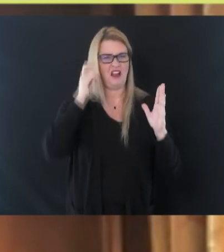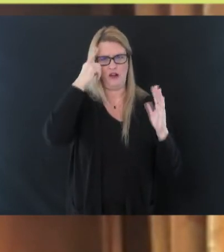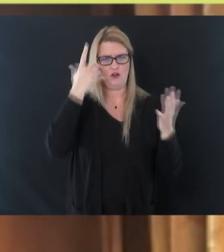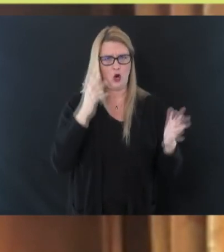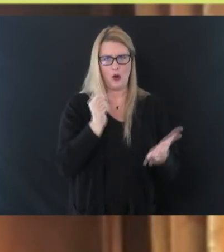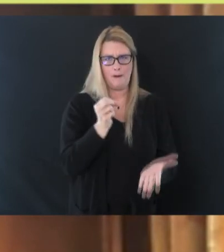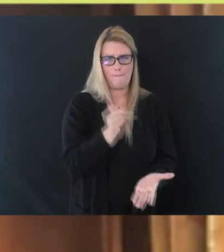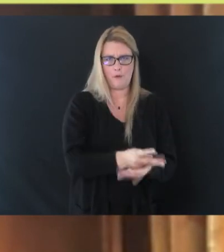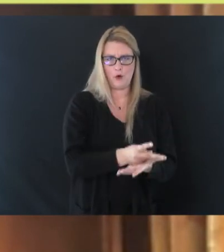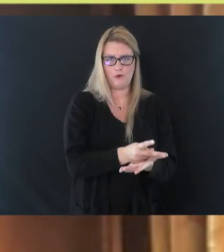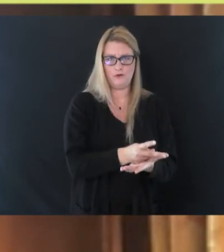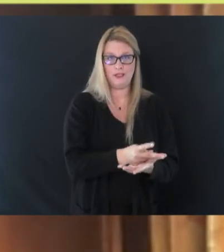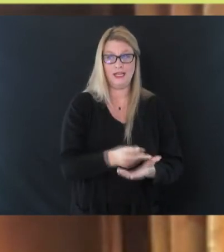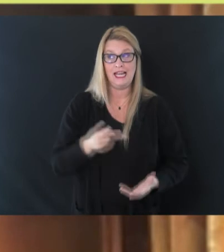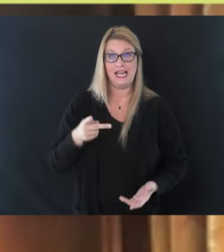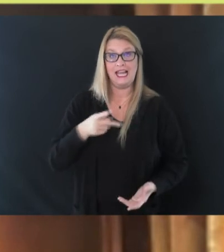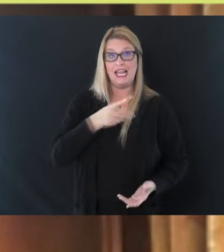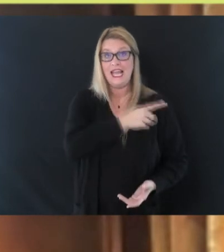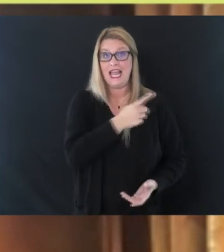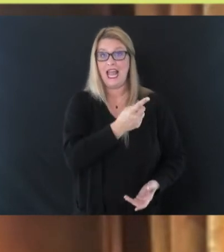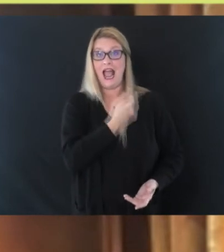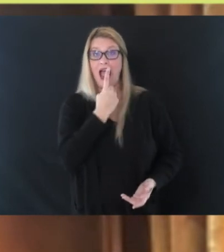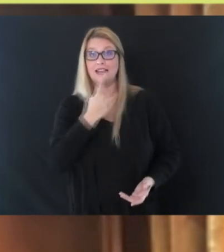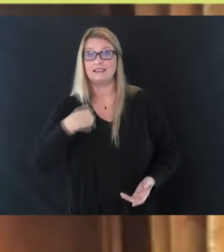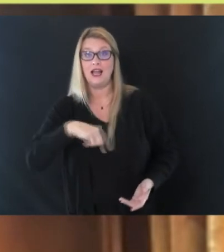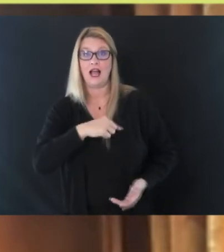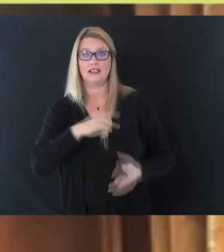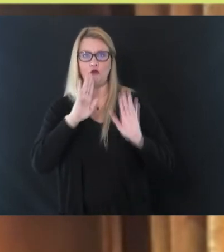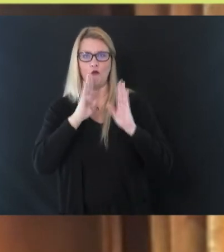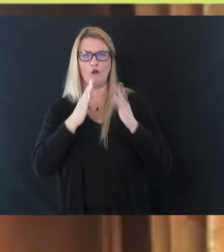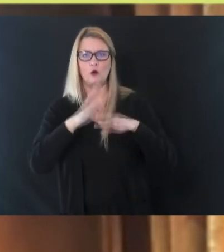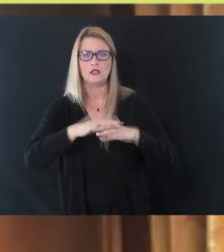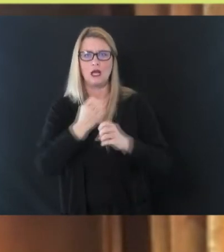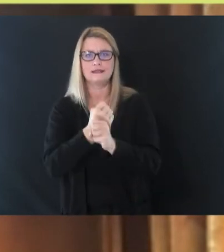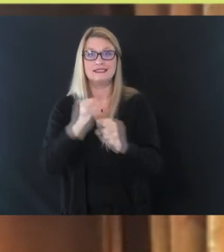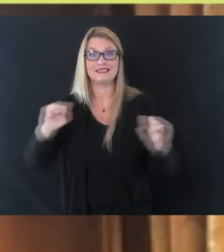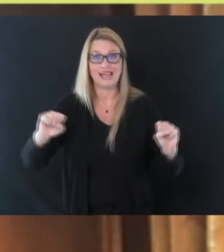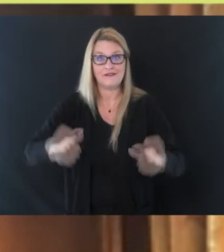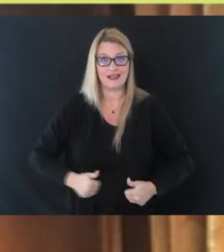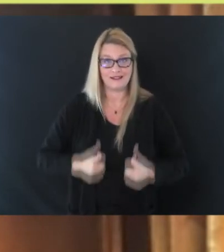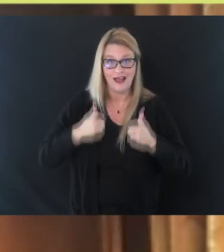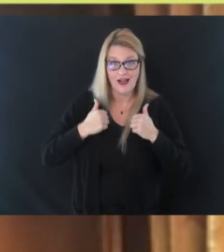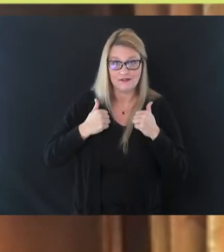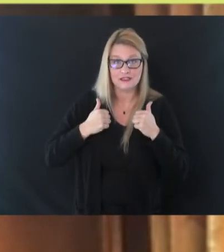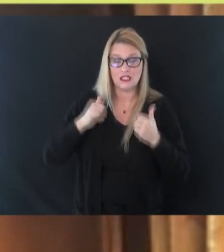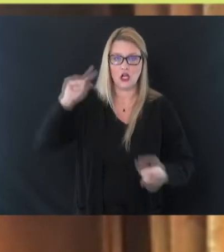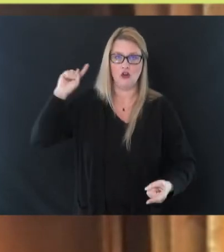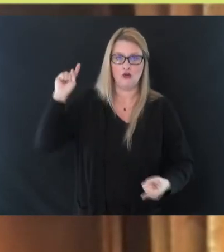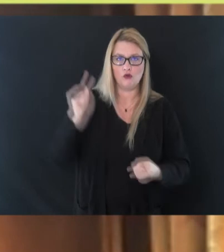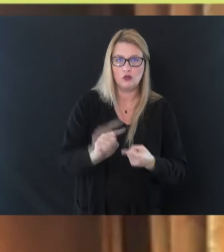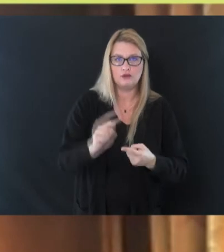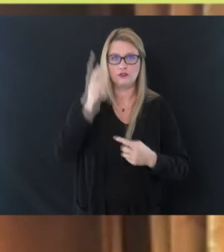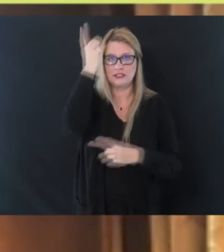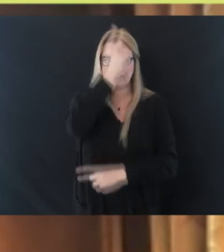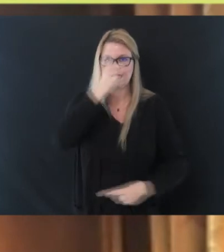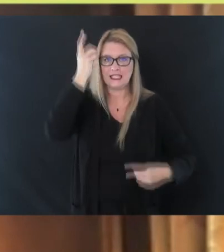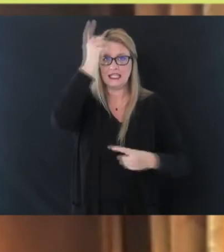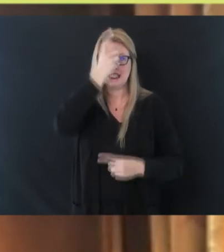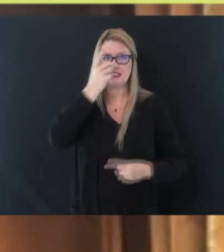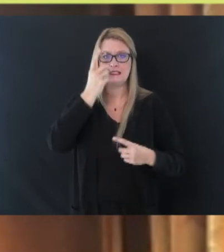again asked us to focus on saving lives and reducing disease and